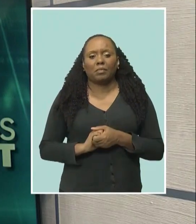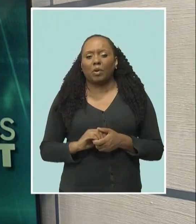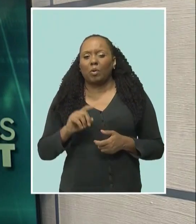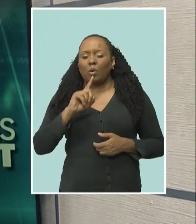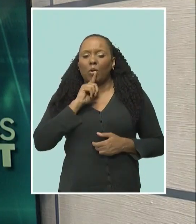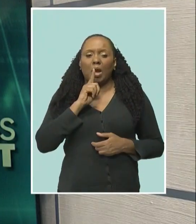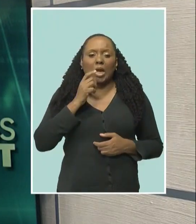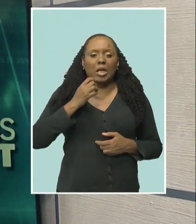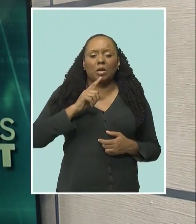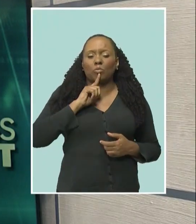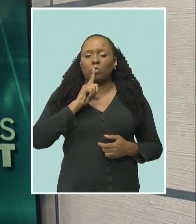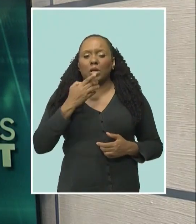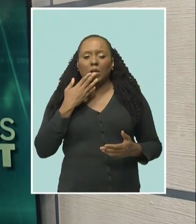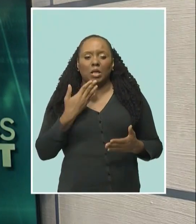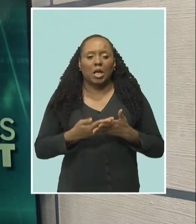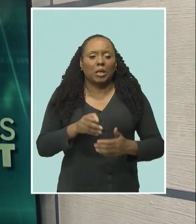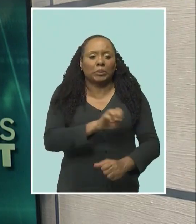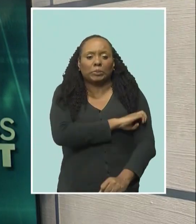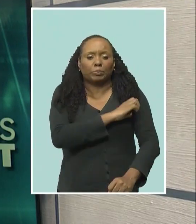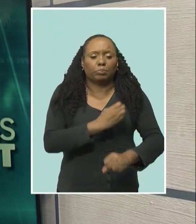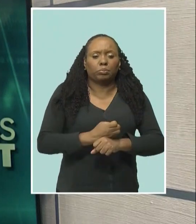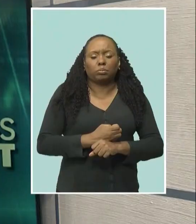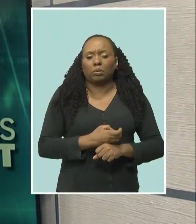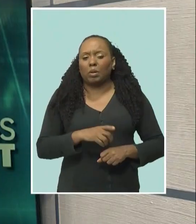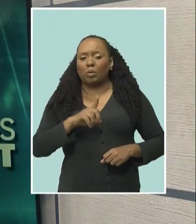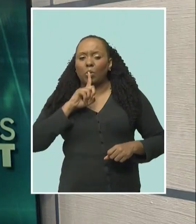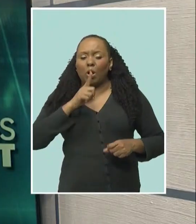show made it the success that it was.